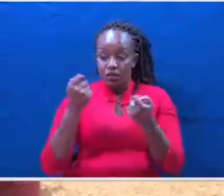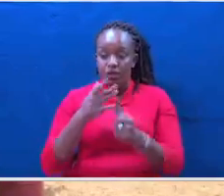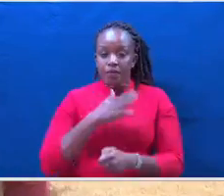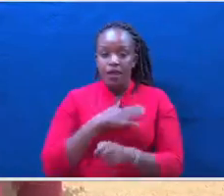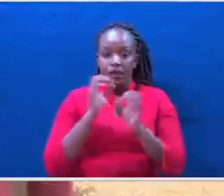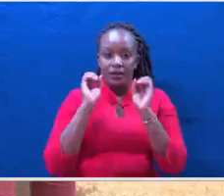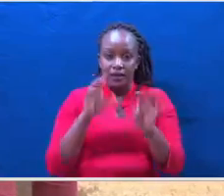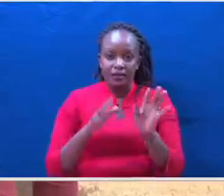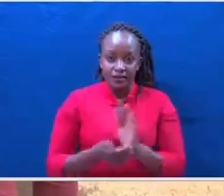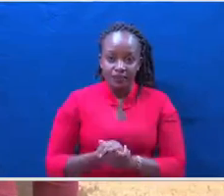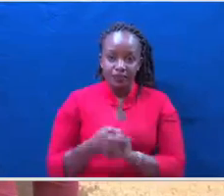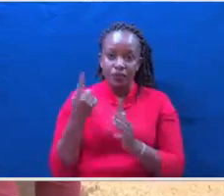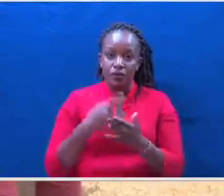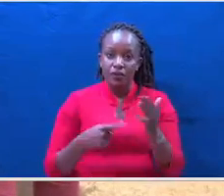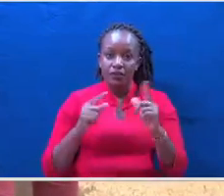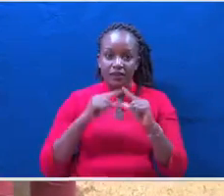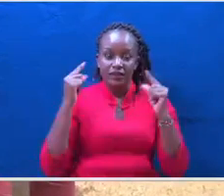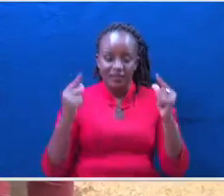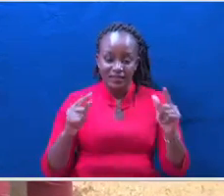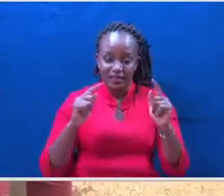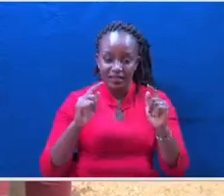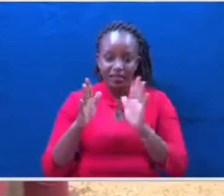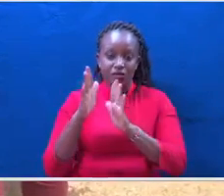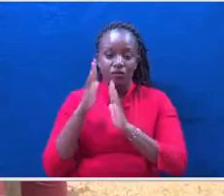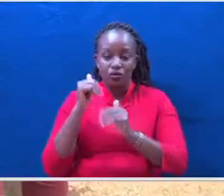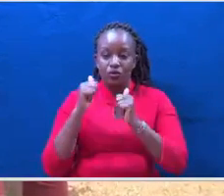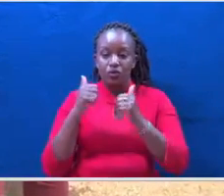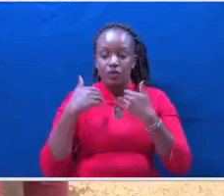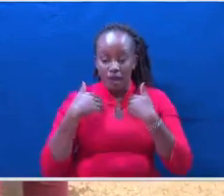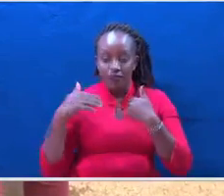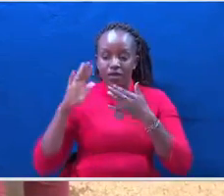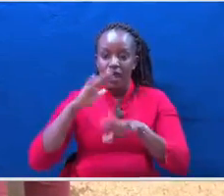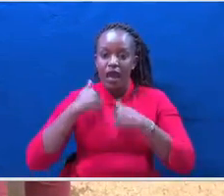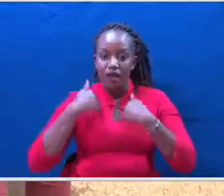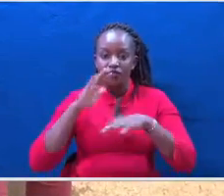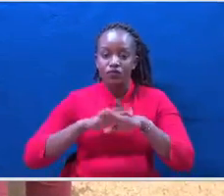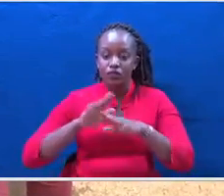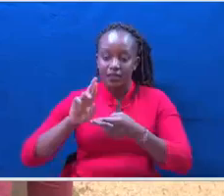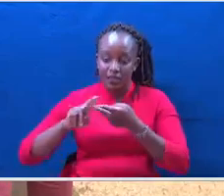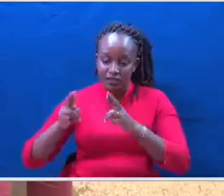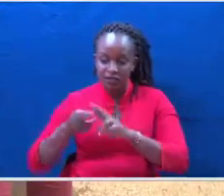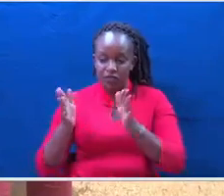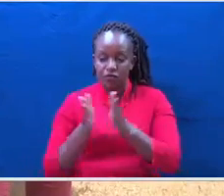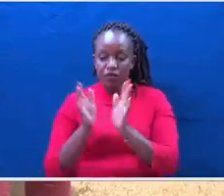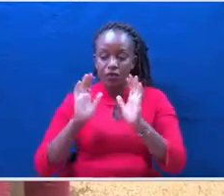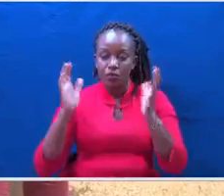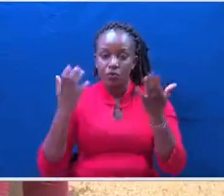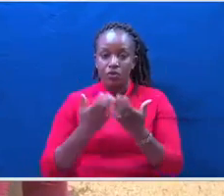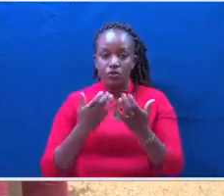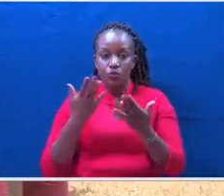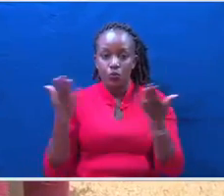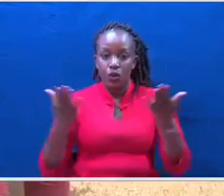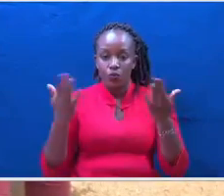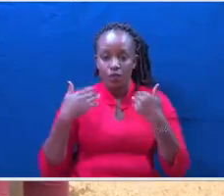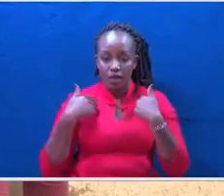one of the greatest security we have, so we have very good relations with community, something that we've tried to foster by supporting key